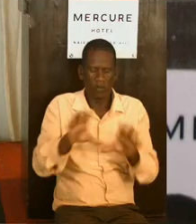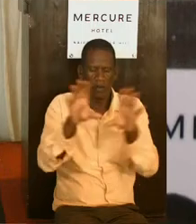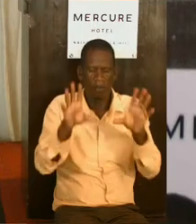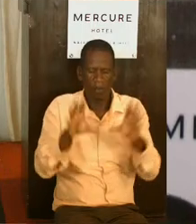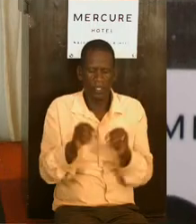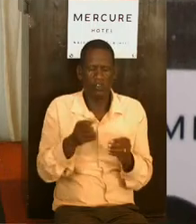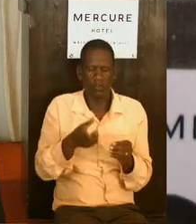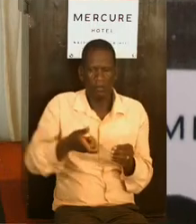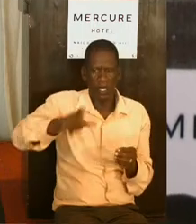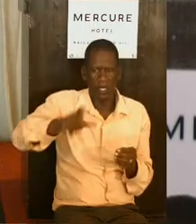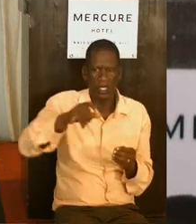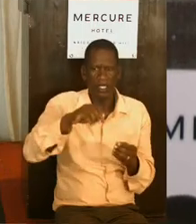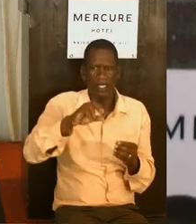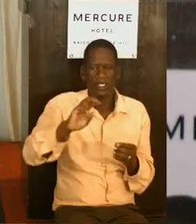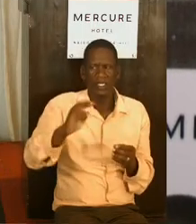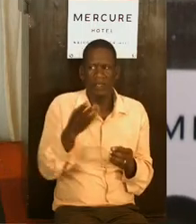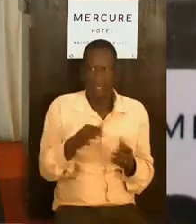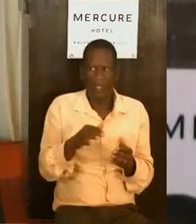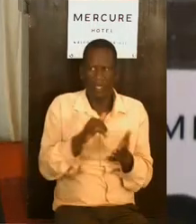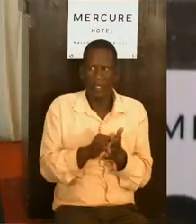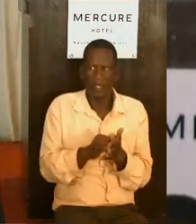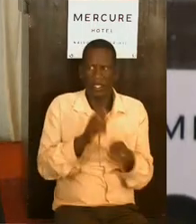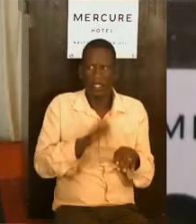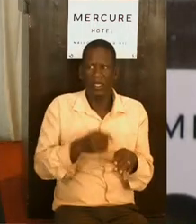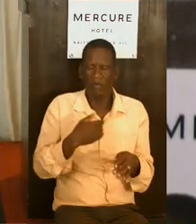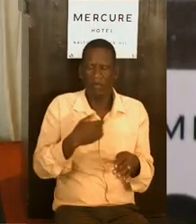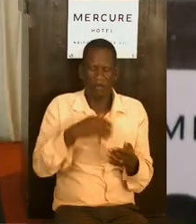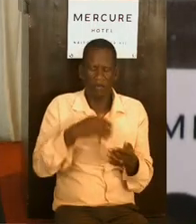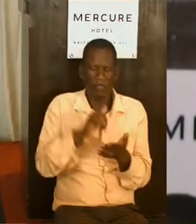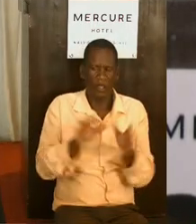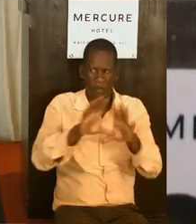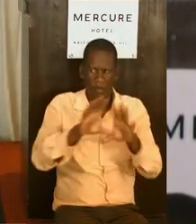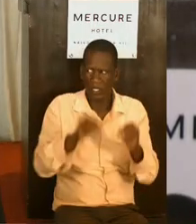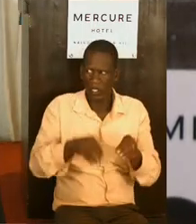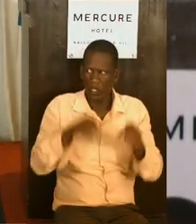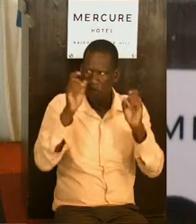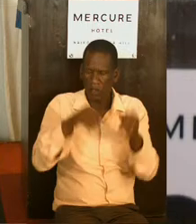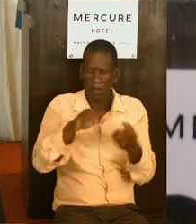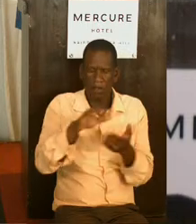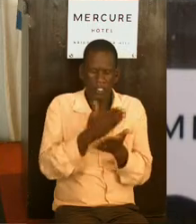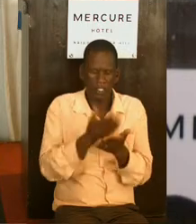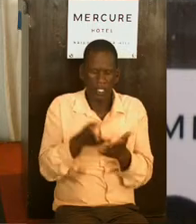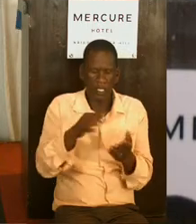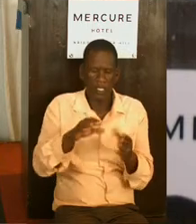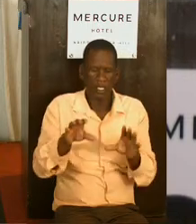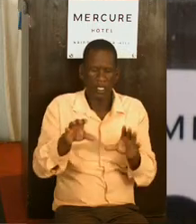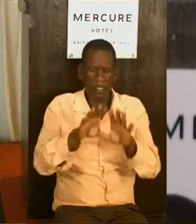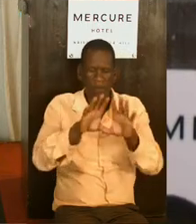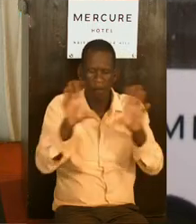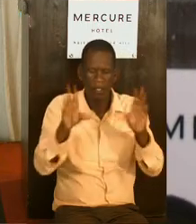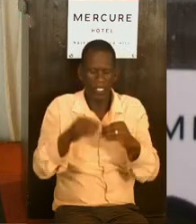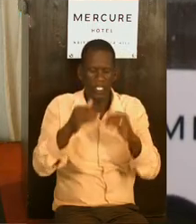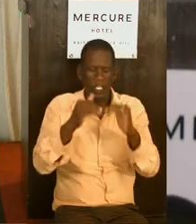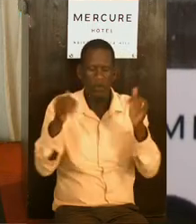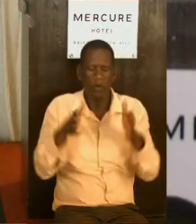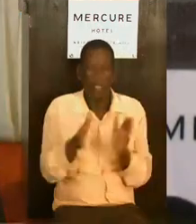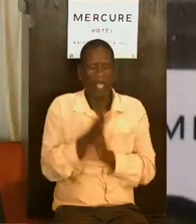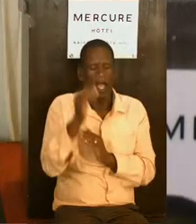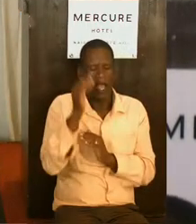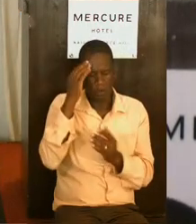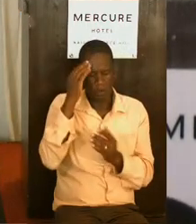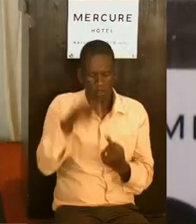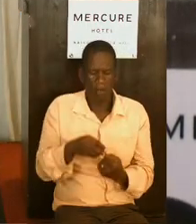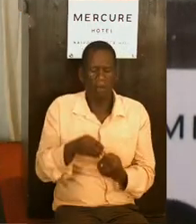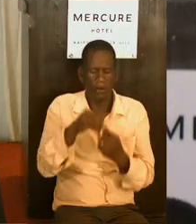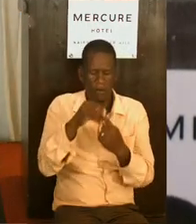budget should be increased the second thing is that when we get that budget we must share it equitably and education should be a